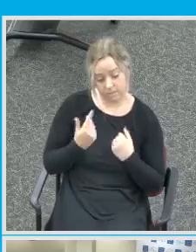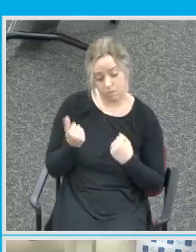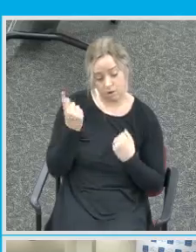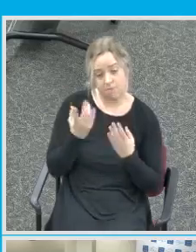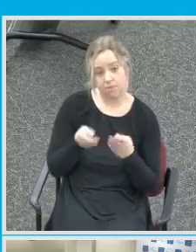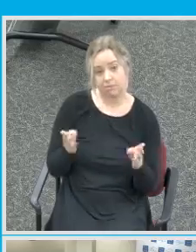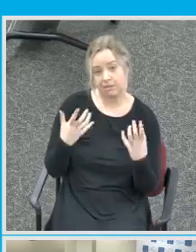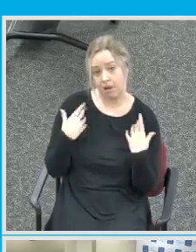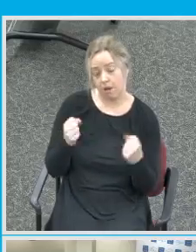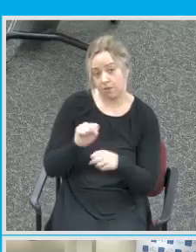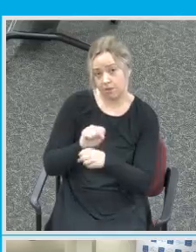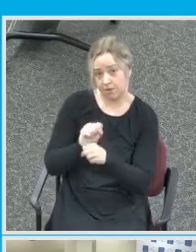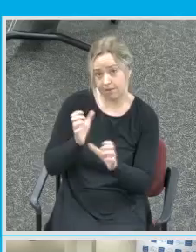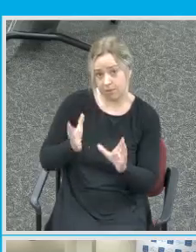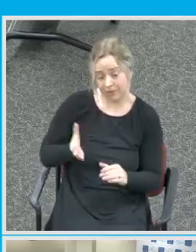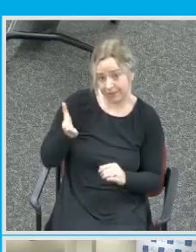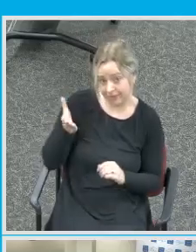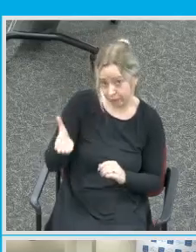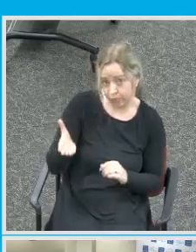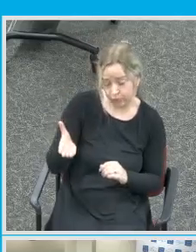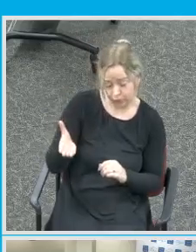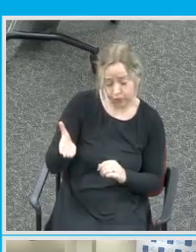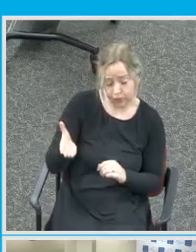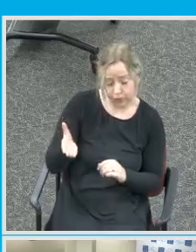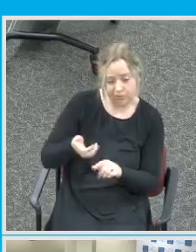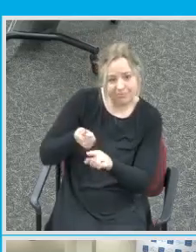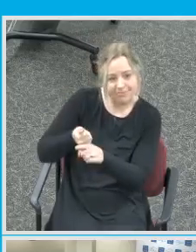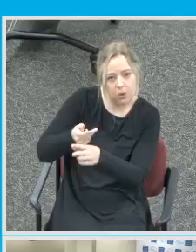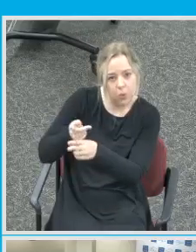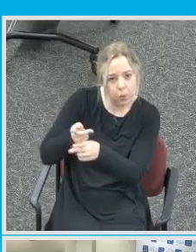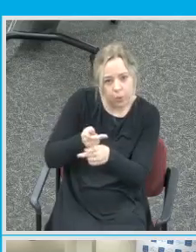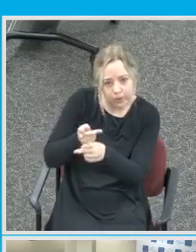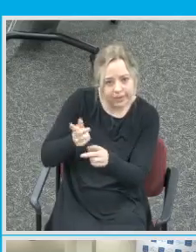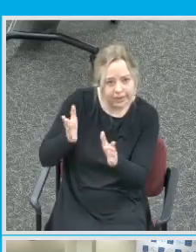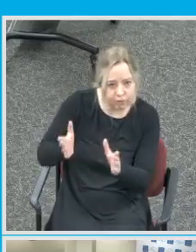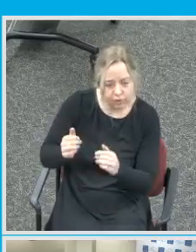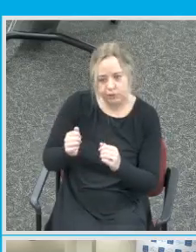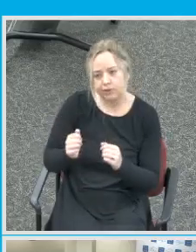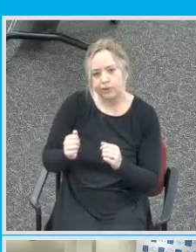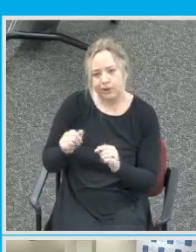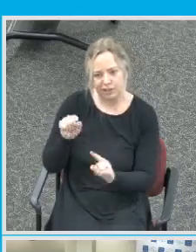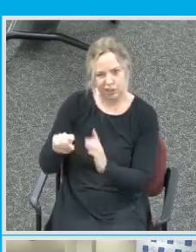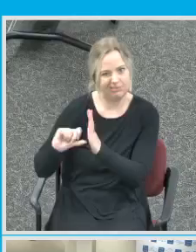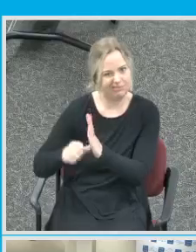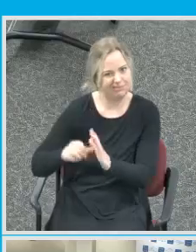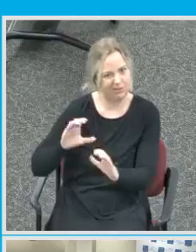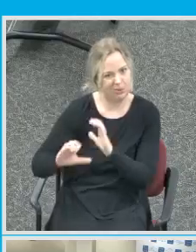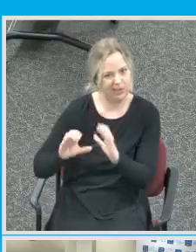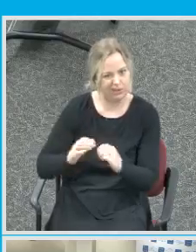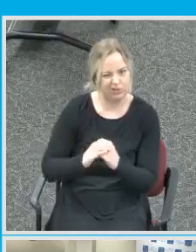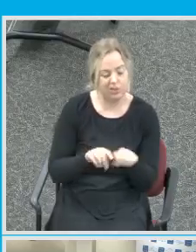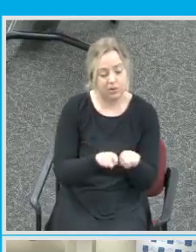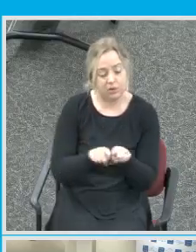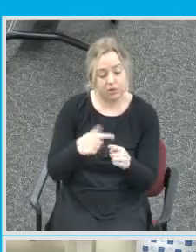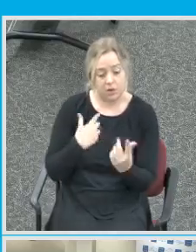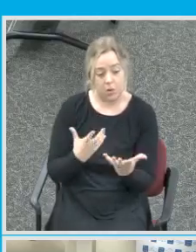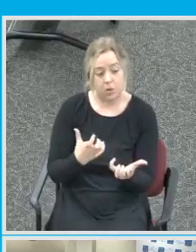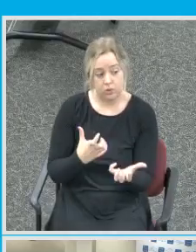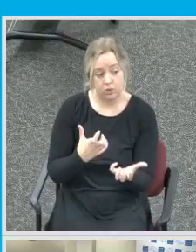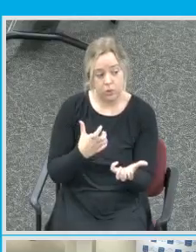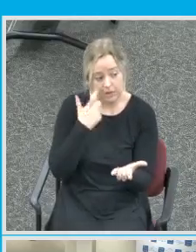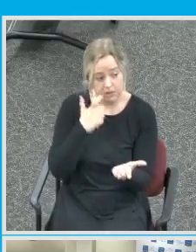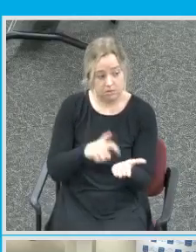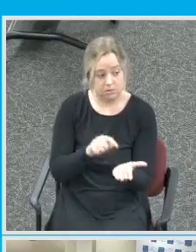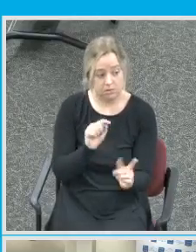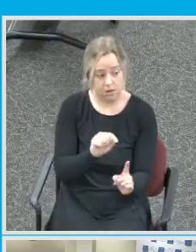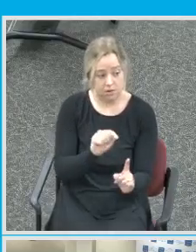health employees there with emergency response, because coordination and that communication is so key. And I did want to acknowledge some individuals